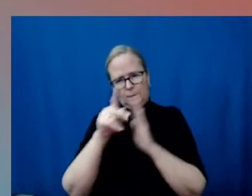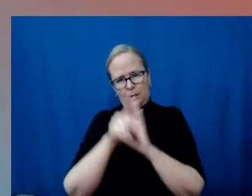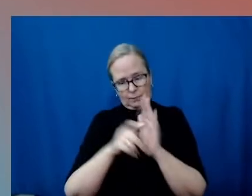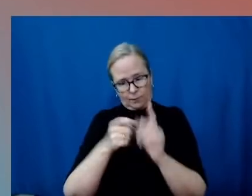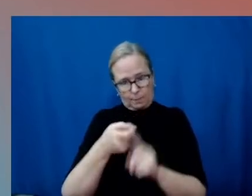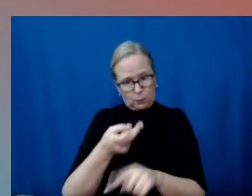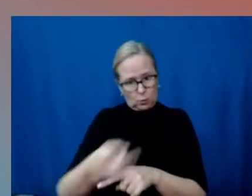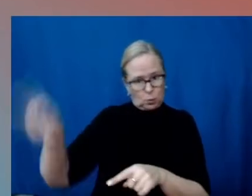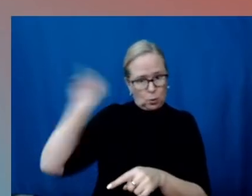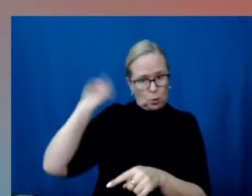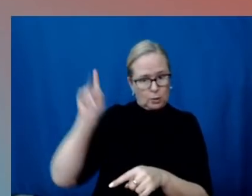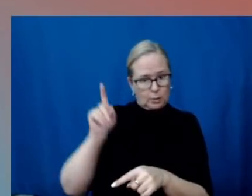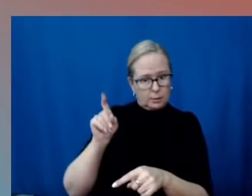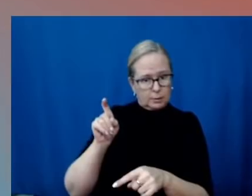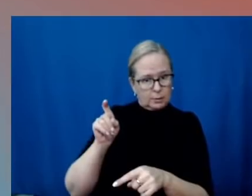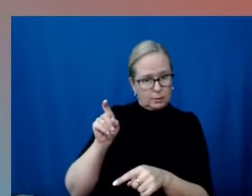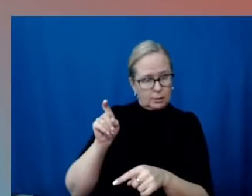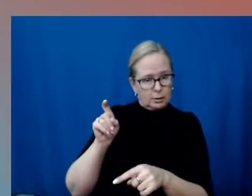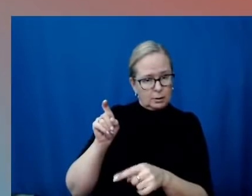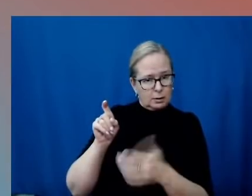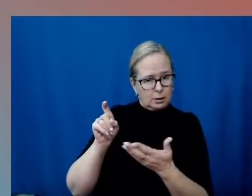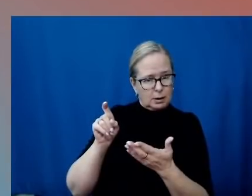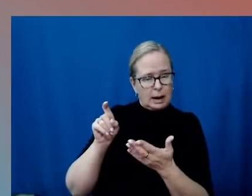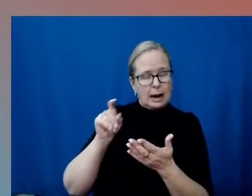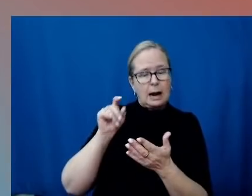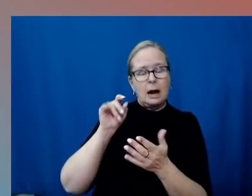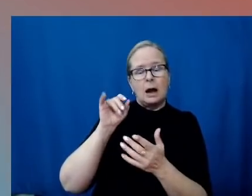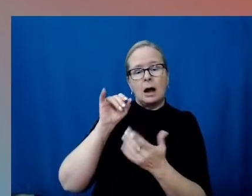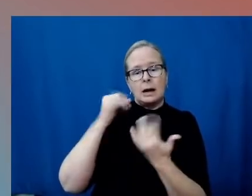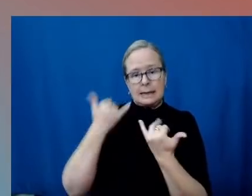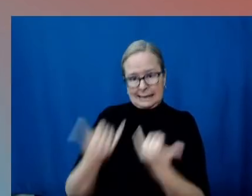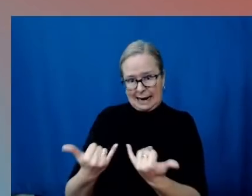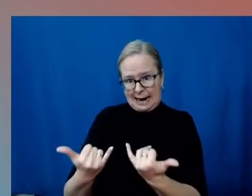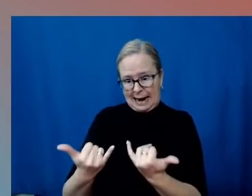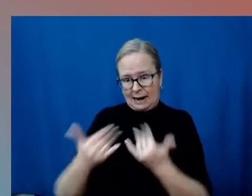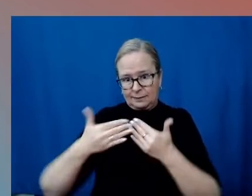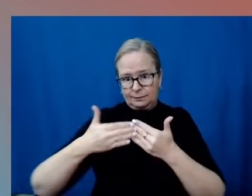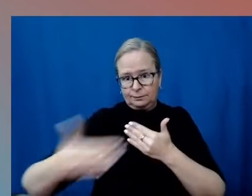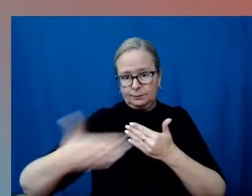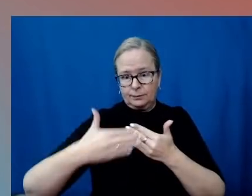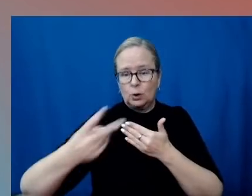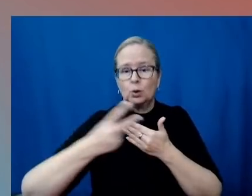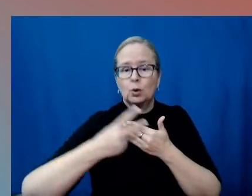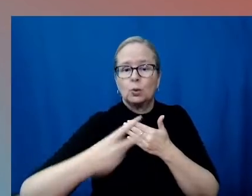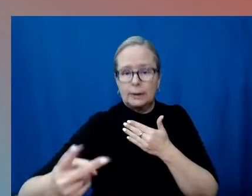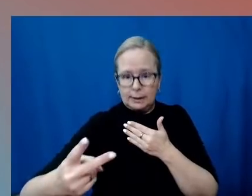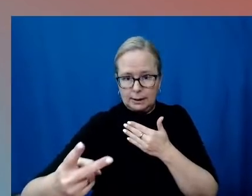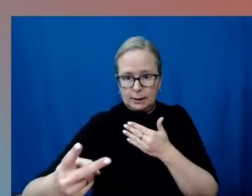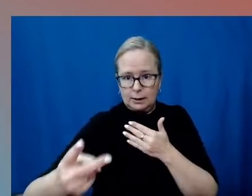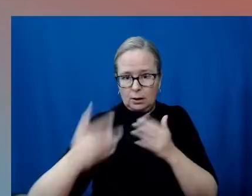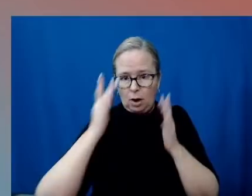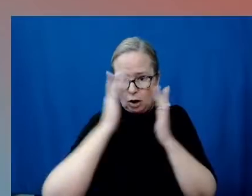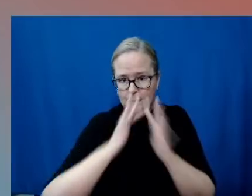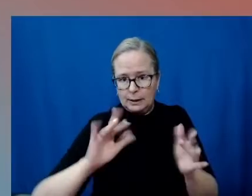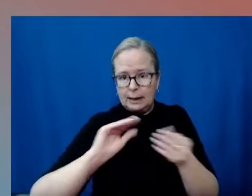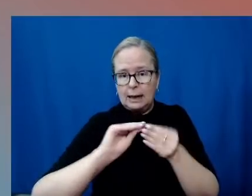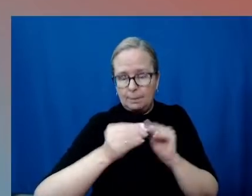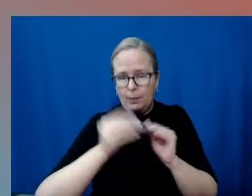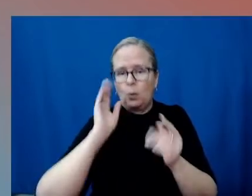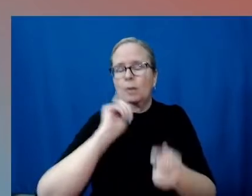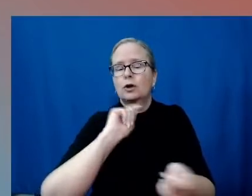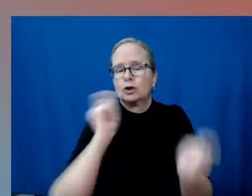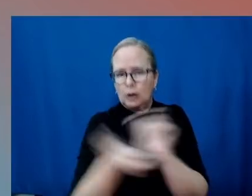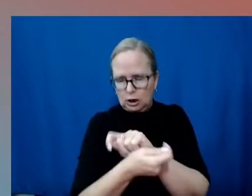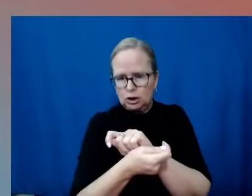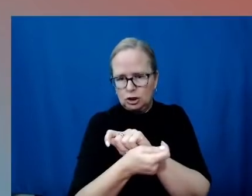policy today or tomorrow or Monday are going to change those hospitalizations in about 2 weeks. Think of it